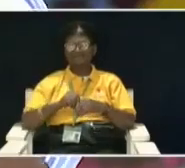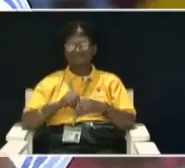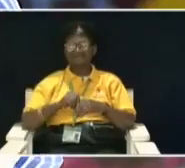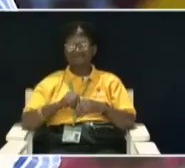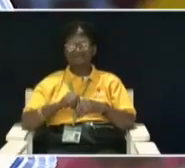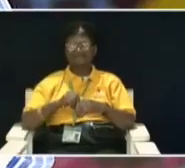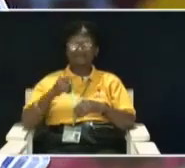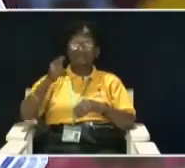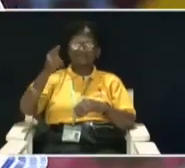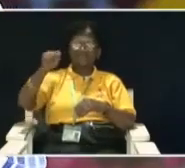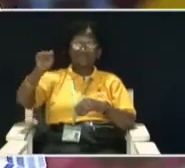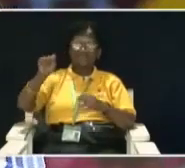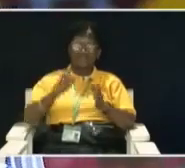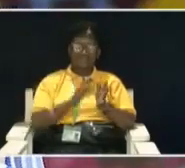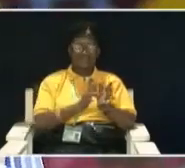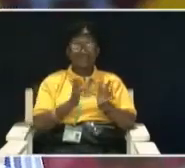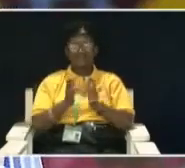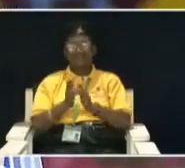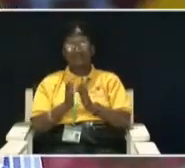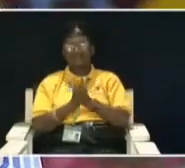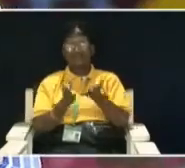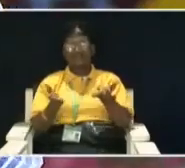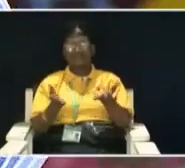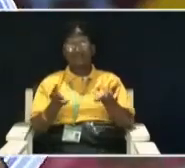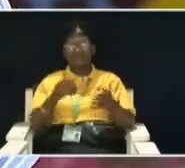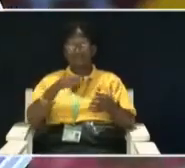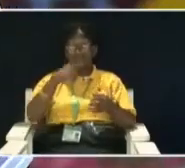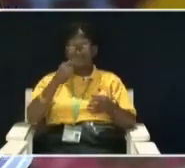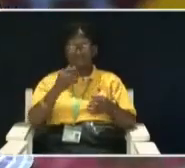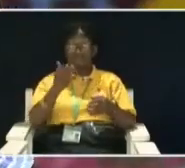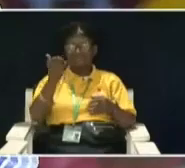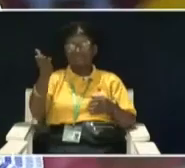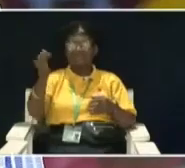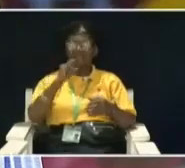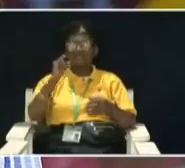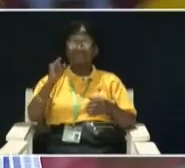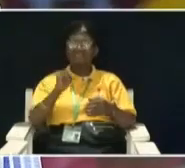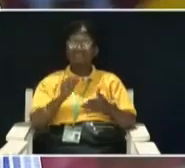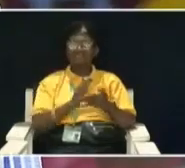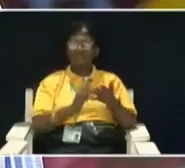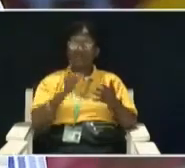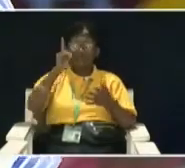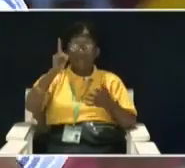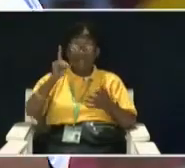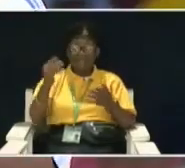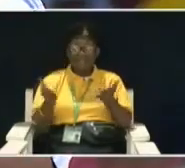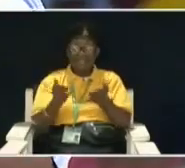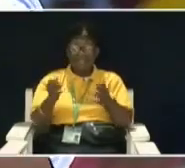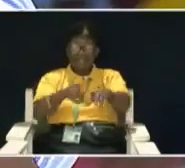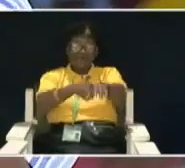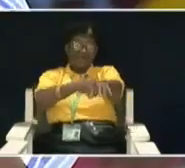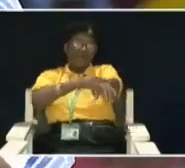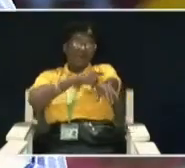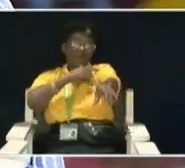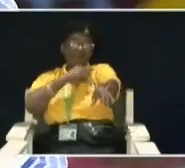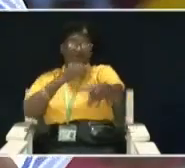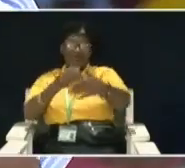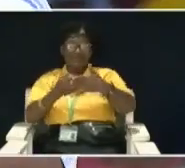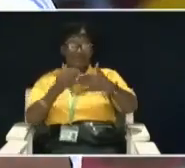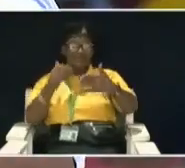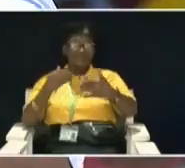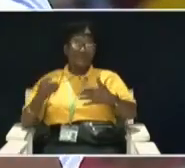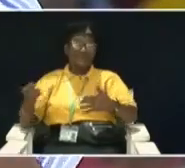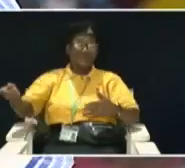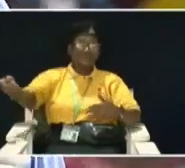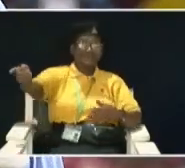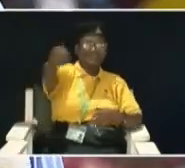The Bible says there's someone here. It said, long before you die, your glory will be manifest